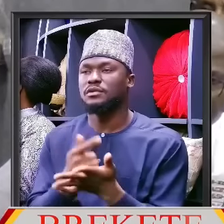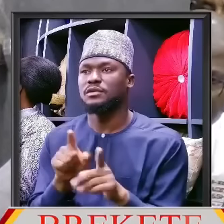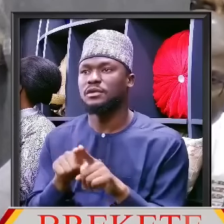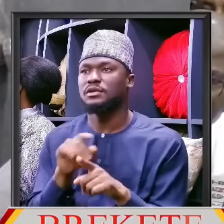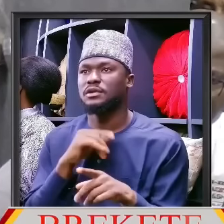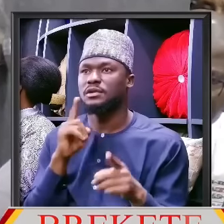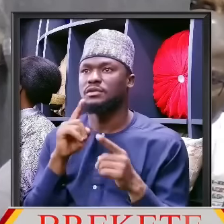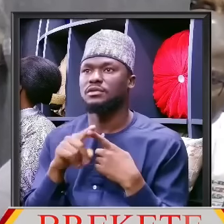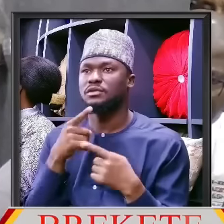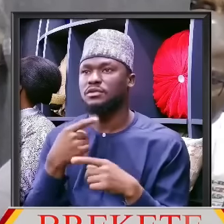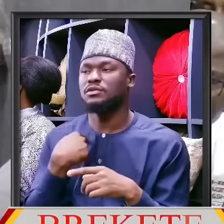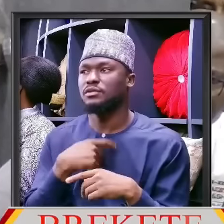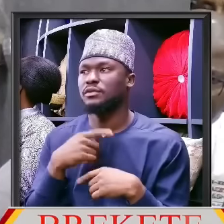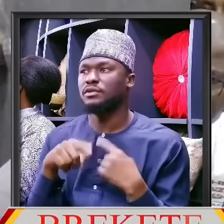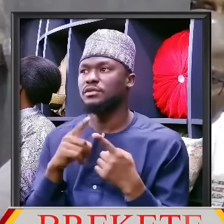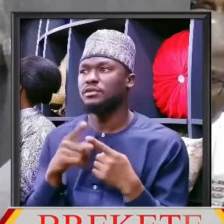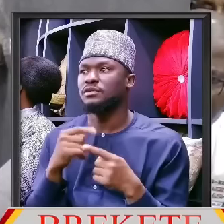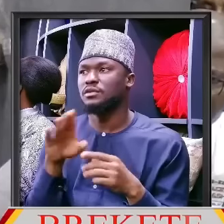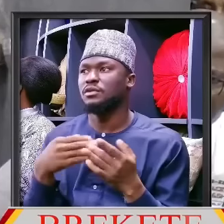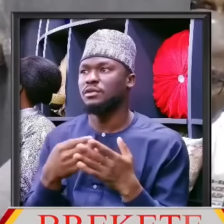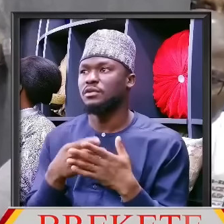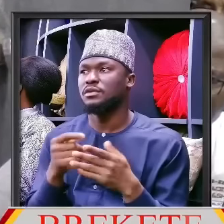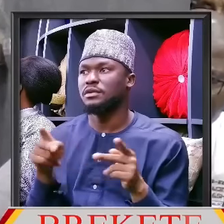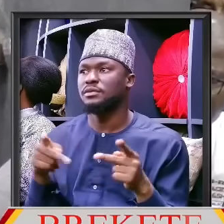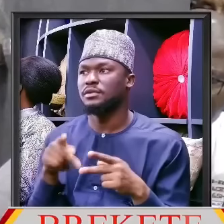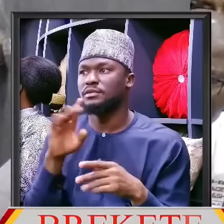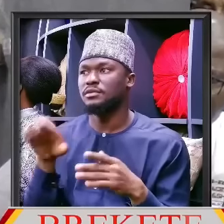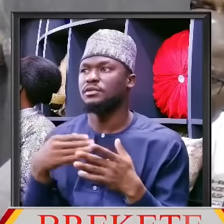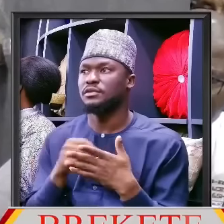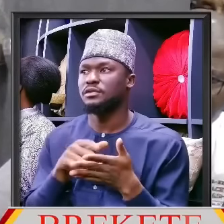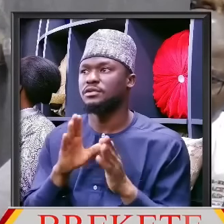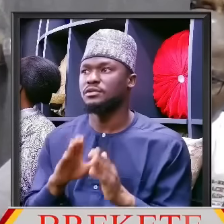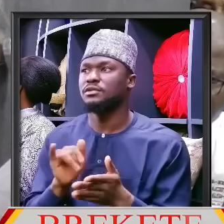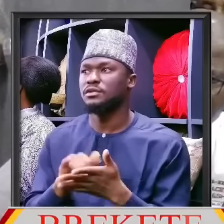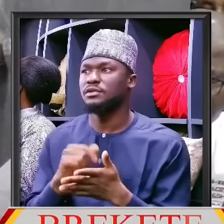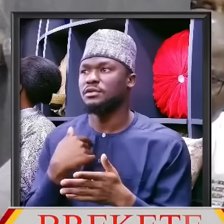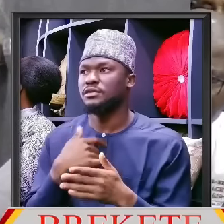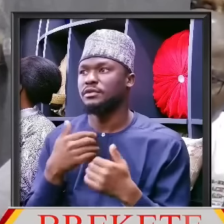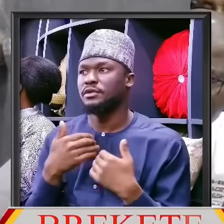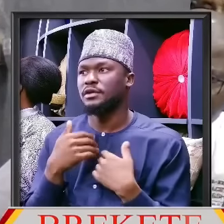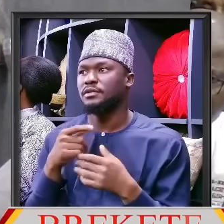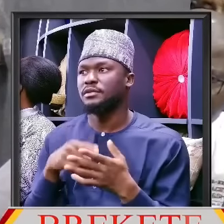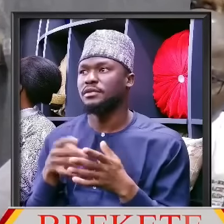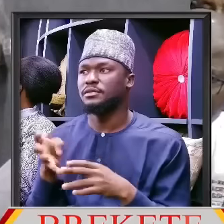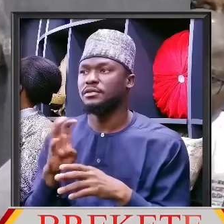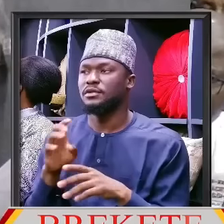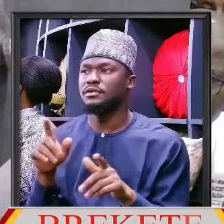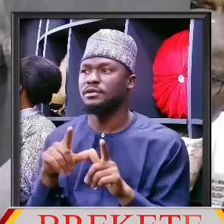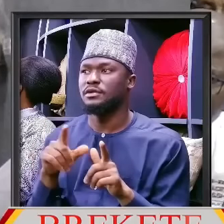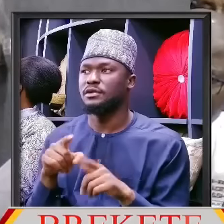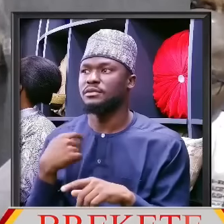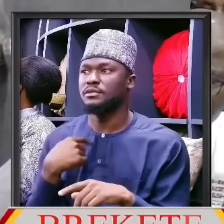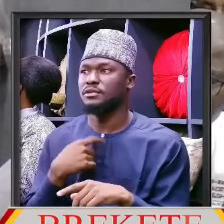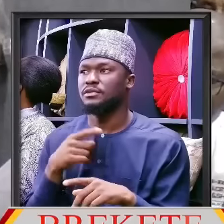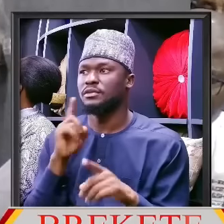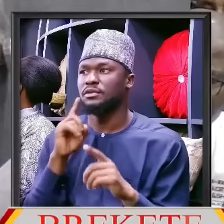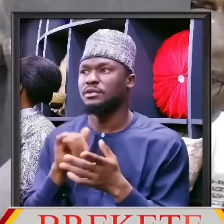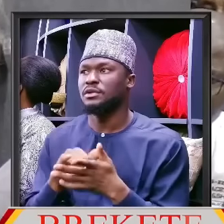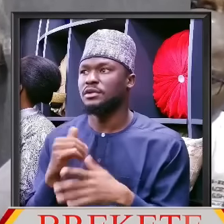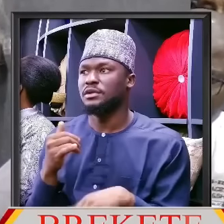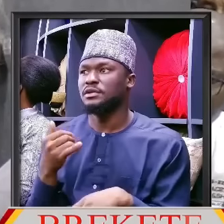the whole roadmap for the whole students when we get. This 400 level, where they talk, say, we